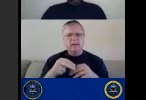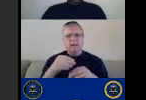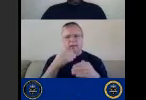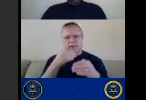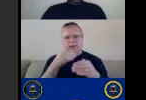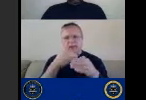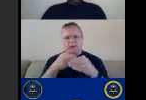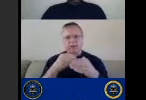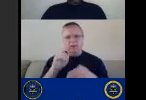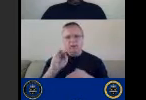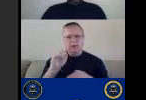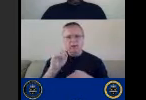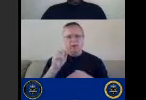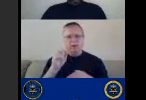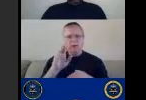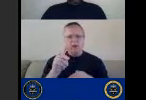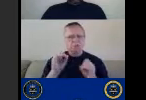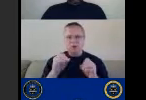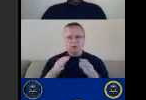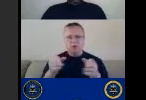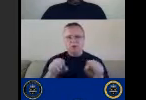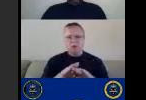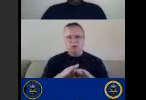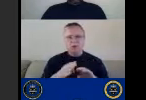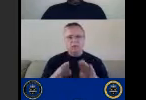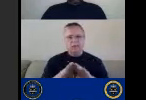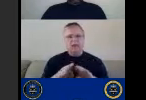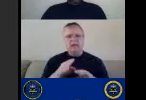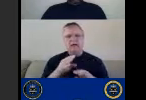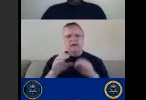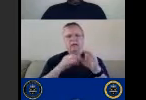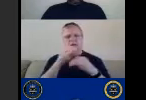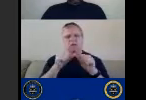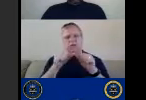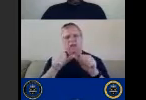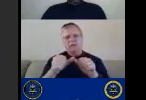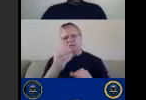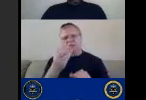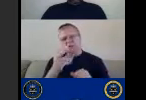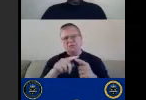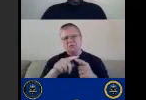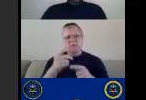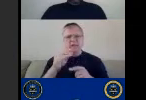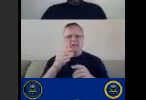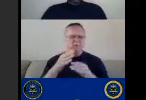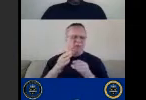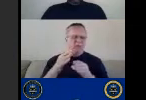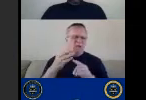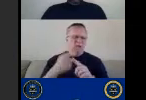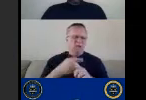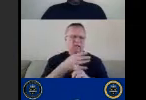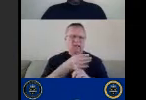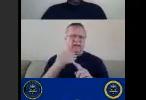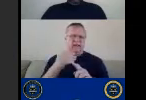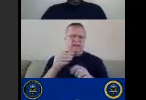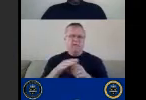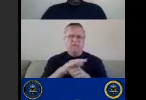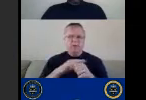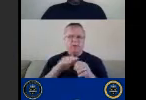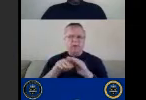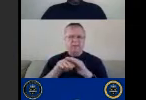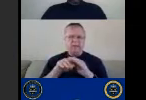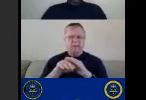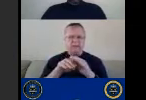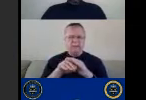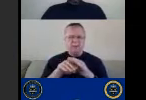Duration expected to last 16 to 18 months. And for accessibility, it's a fully accessible building, and new accessible units will be added as required